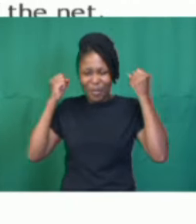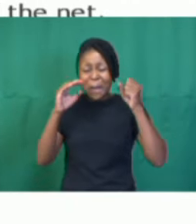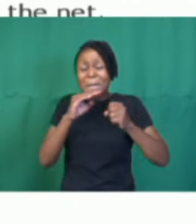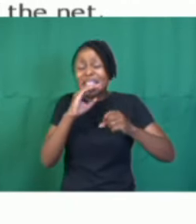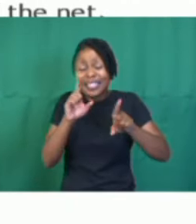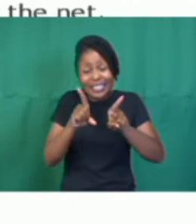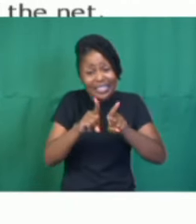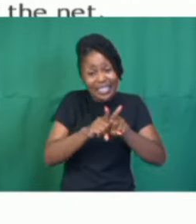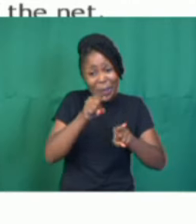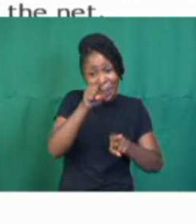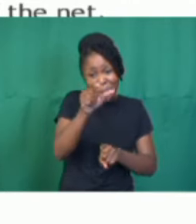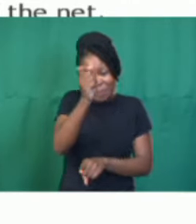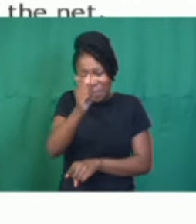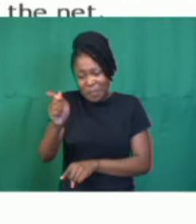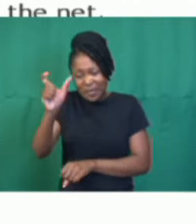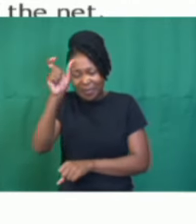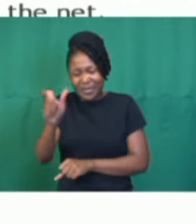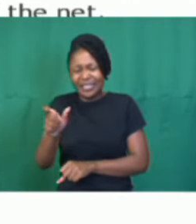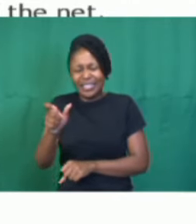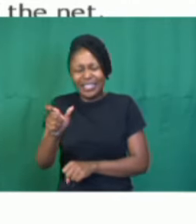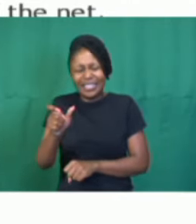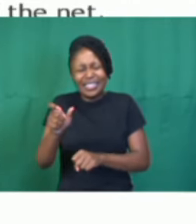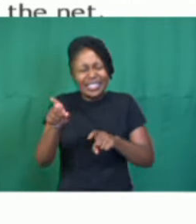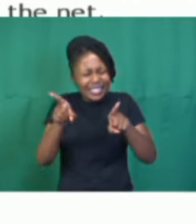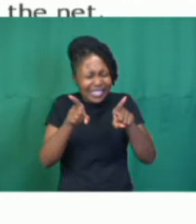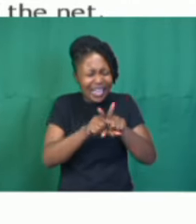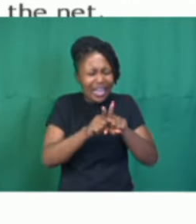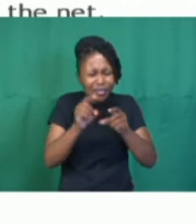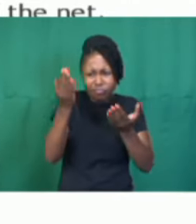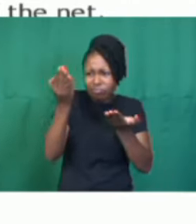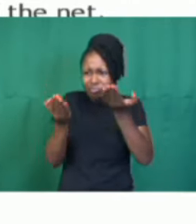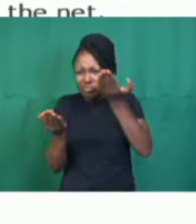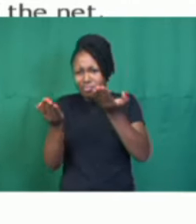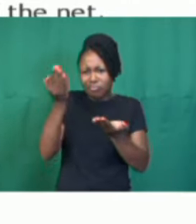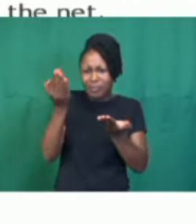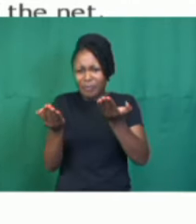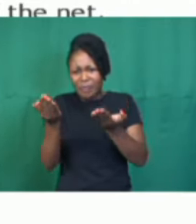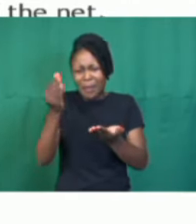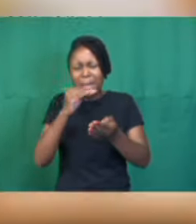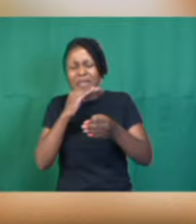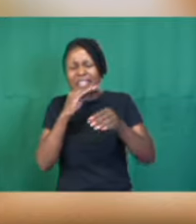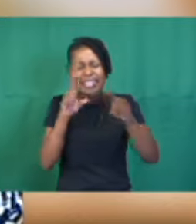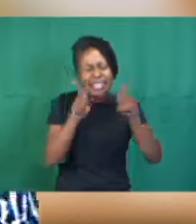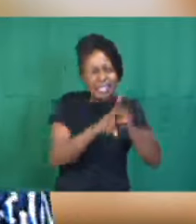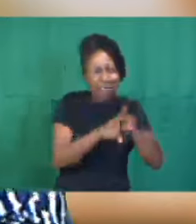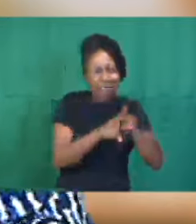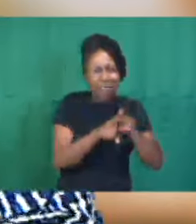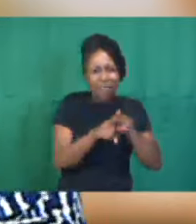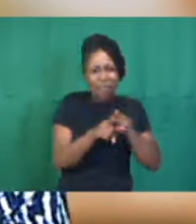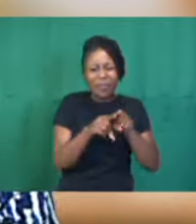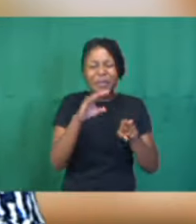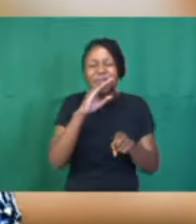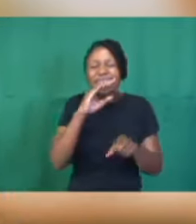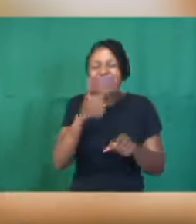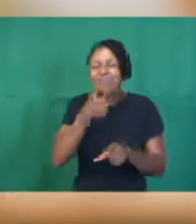The writer is trying to compare these two things. A simile, of course, is a comparison of